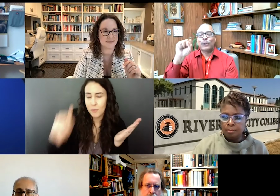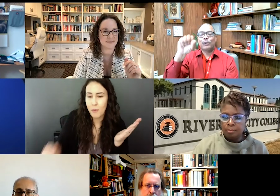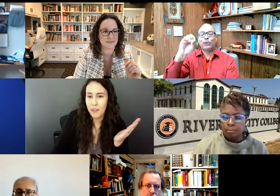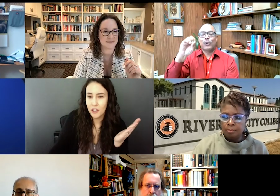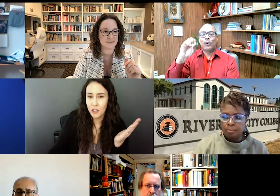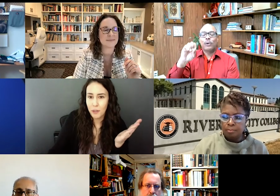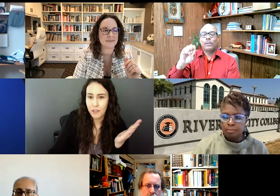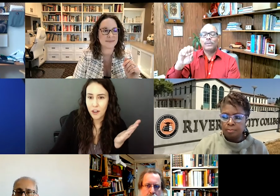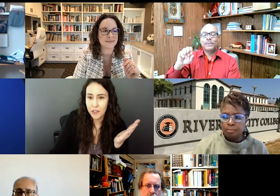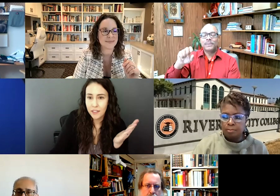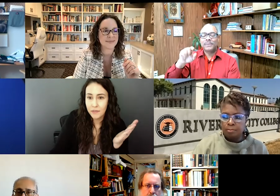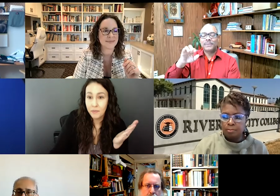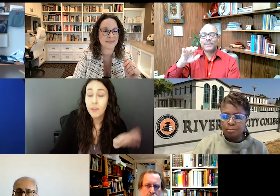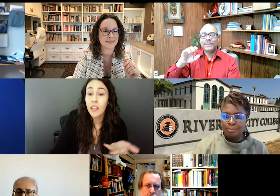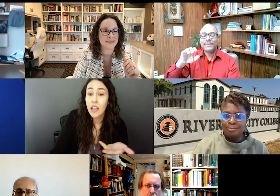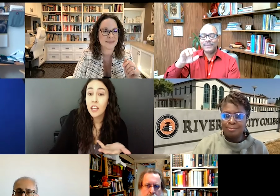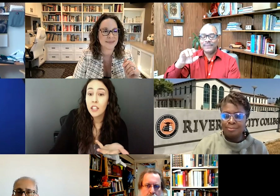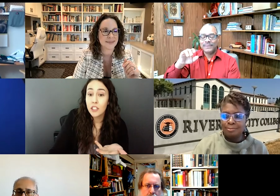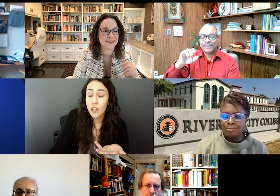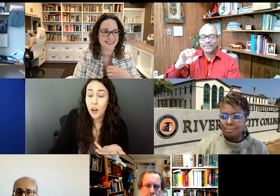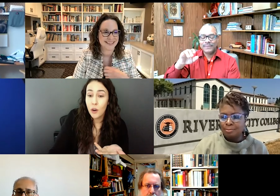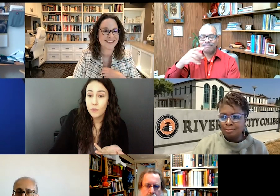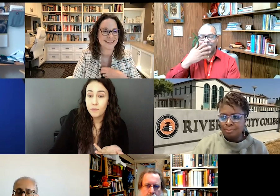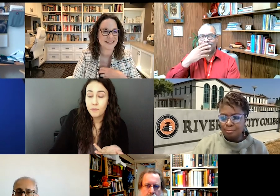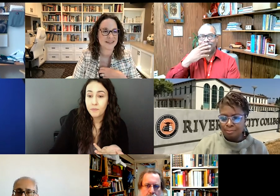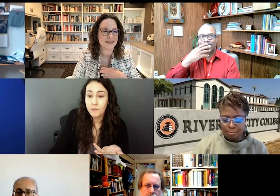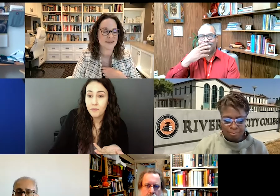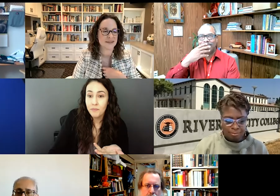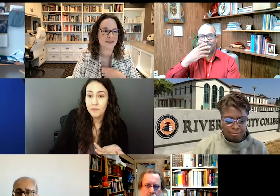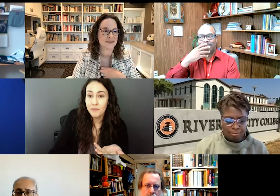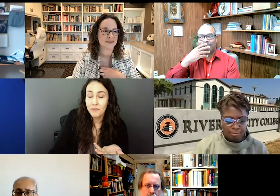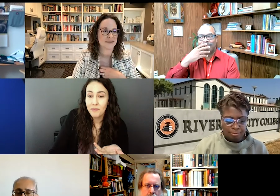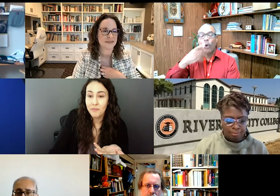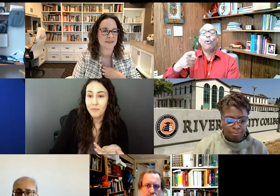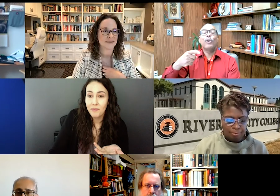one moment, the interpreter froze. So,